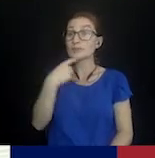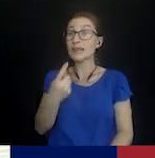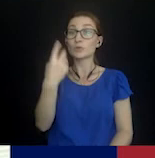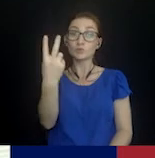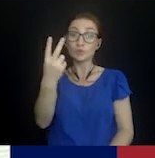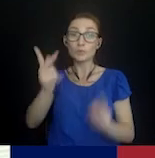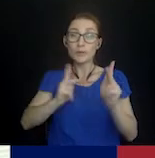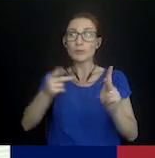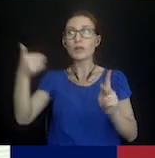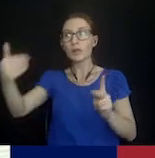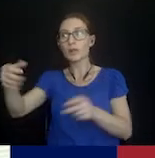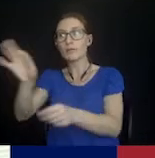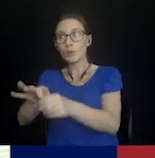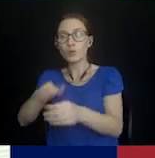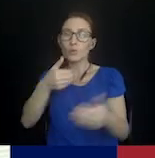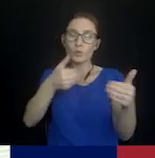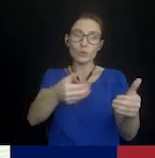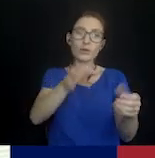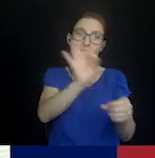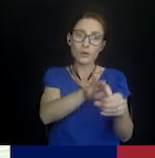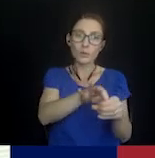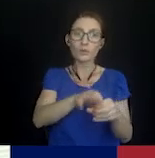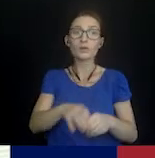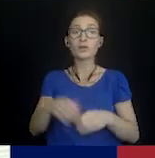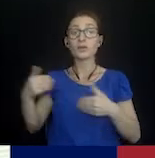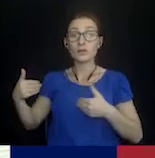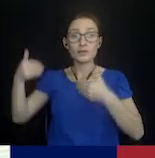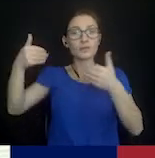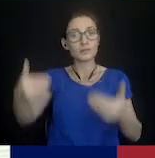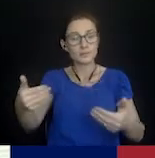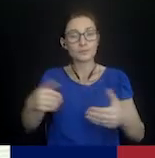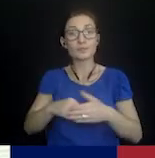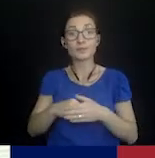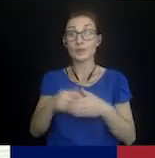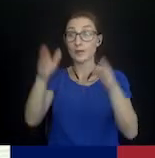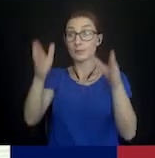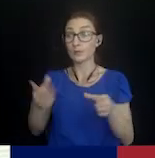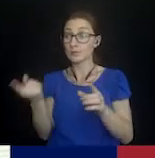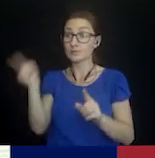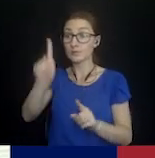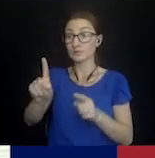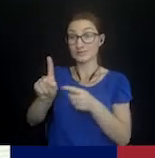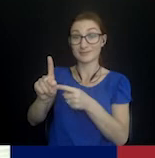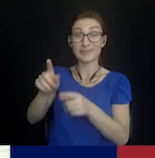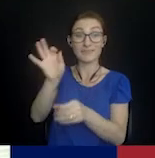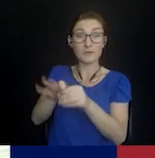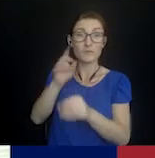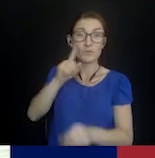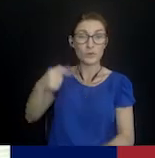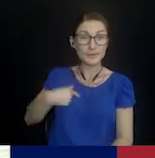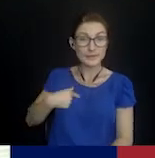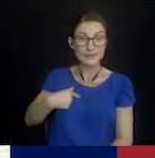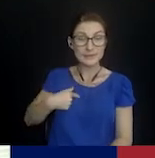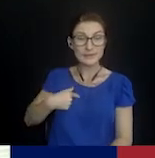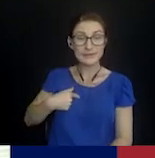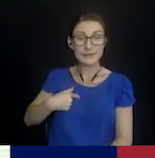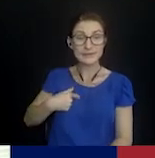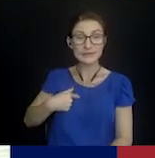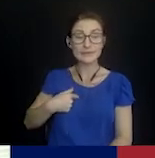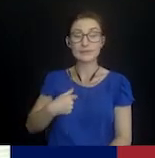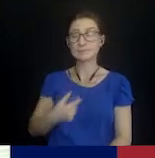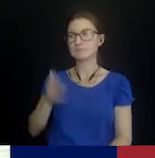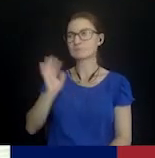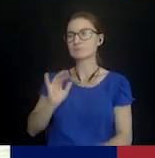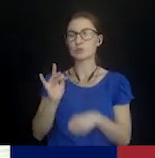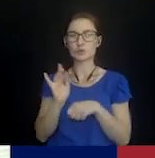vote, to bringing in a person that voted for me. And then back